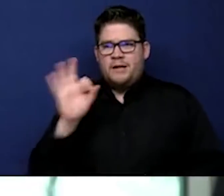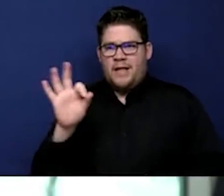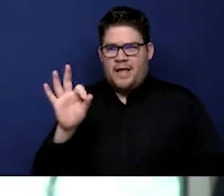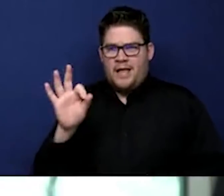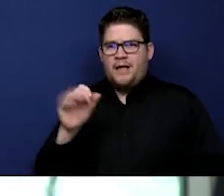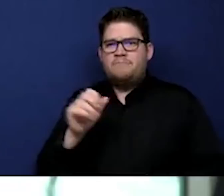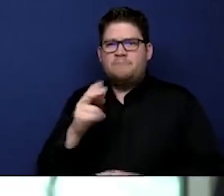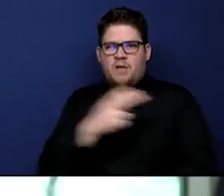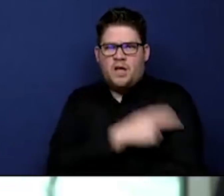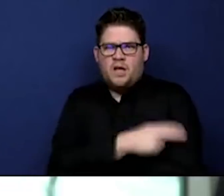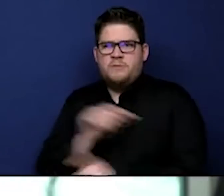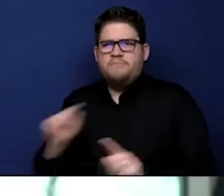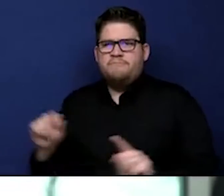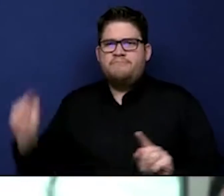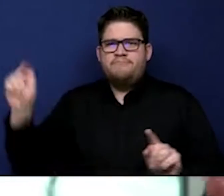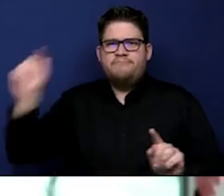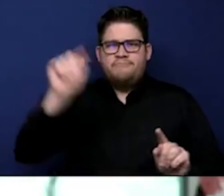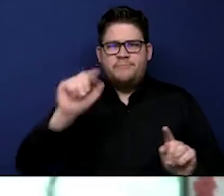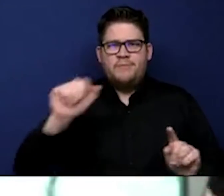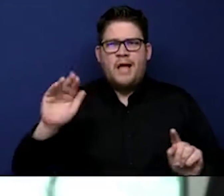given